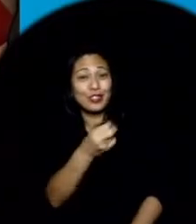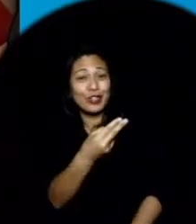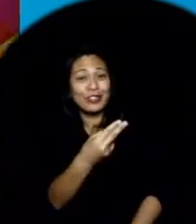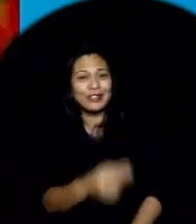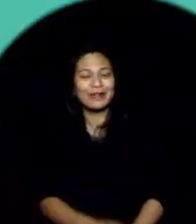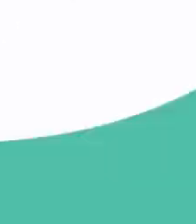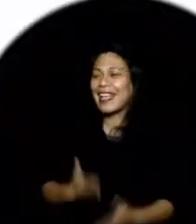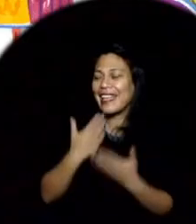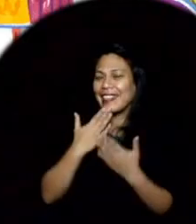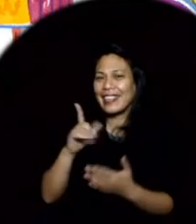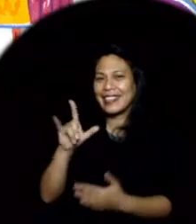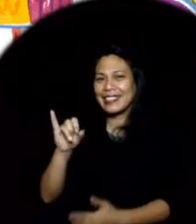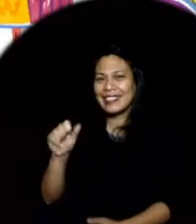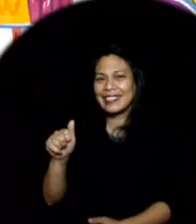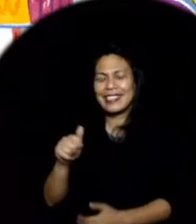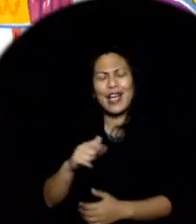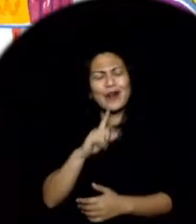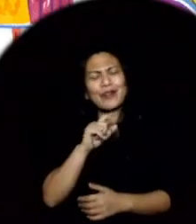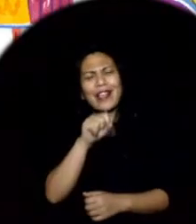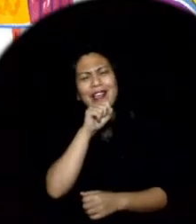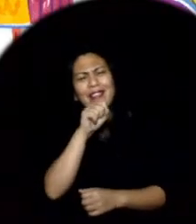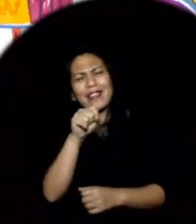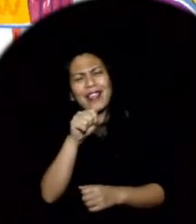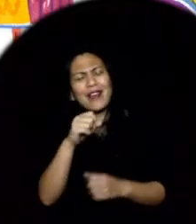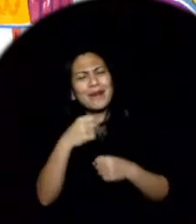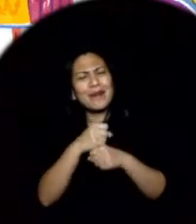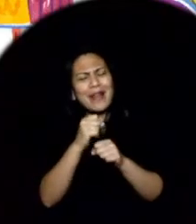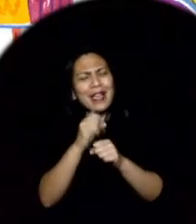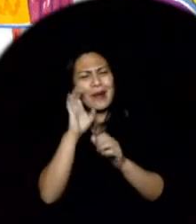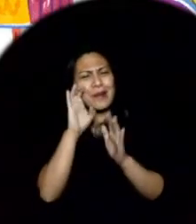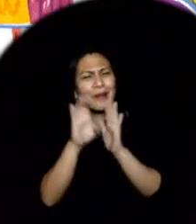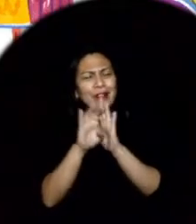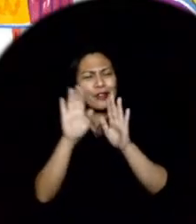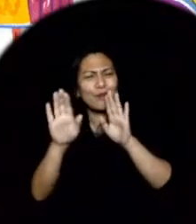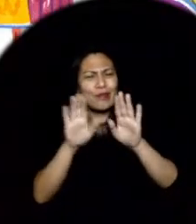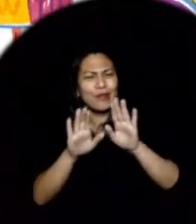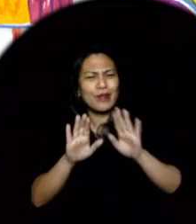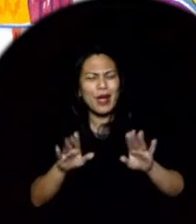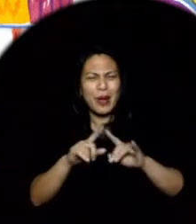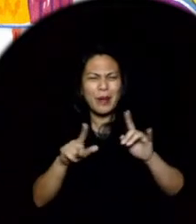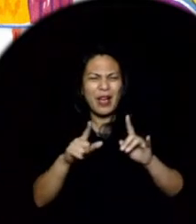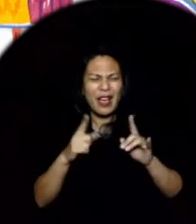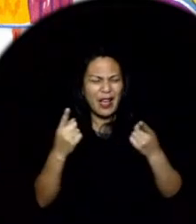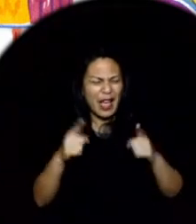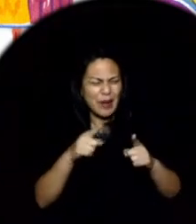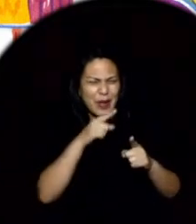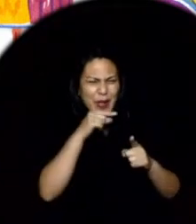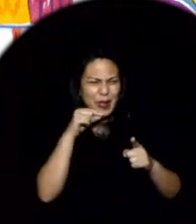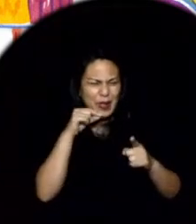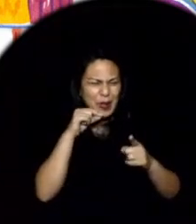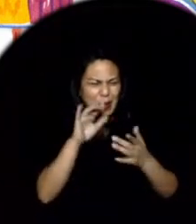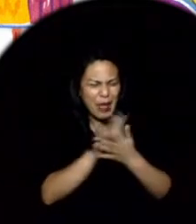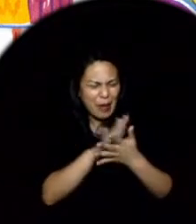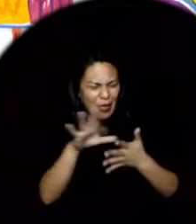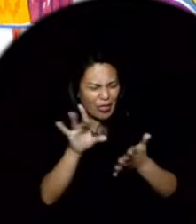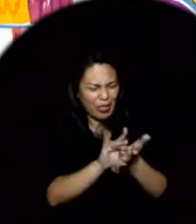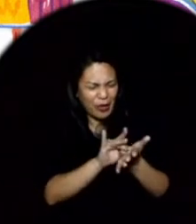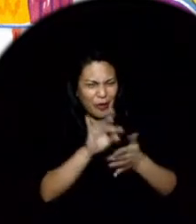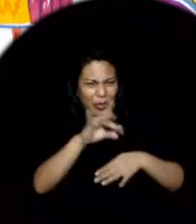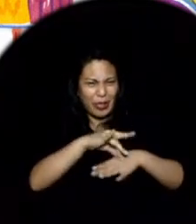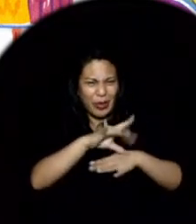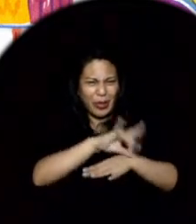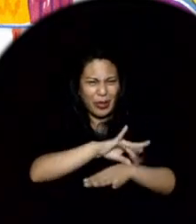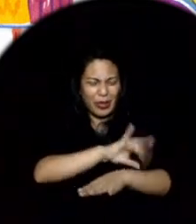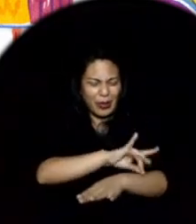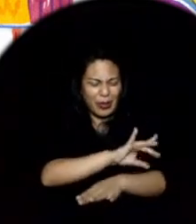Josh. Thanks, Lisa. I love making collages. Except I always get glue and paper stuck to